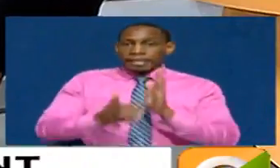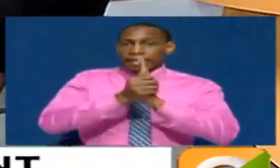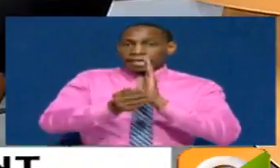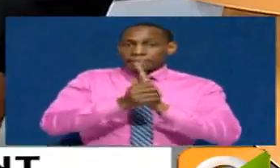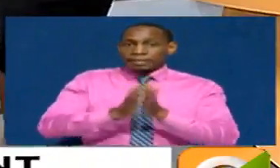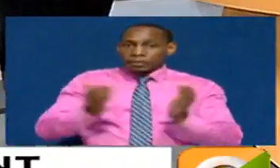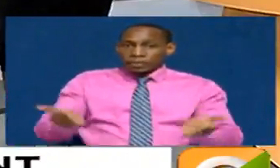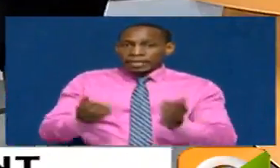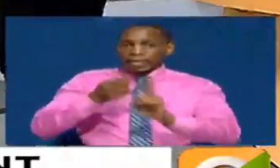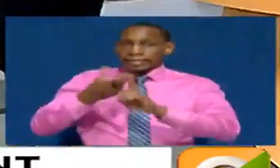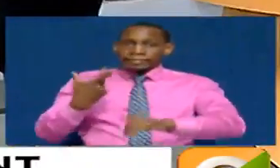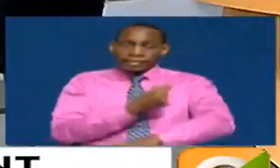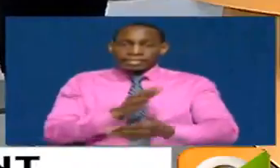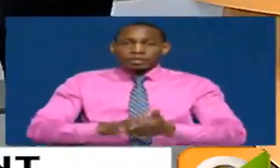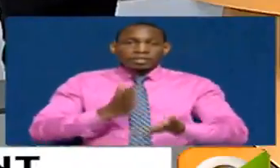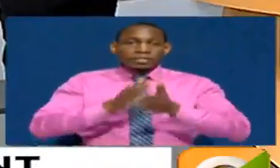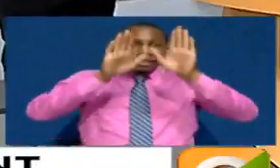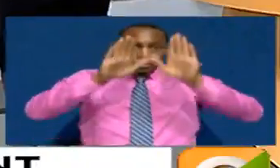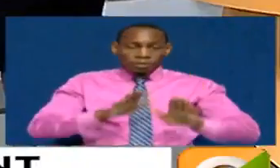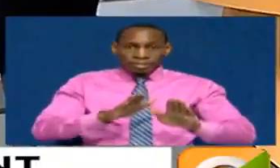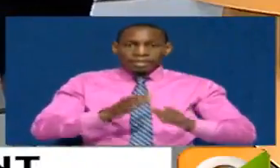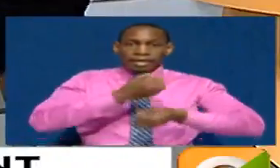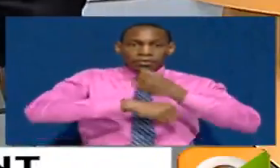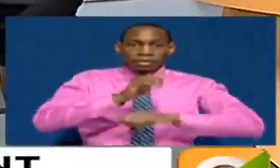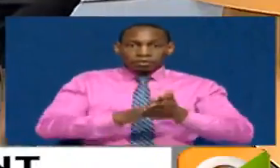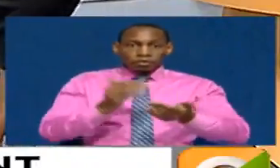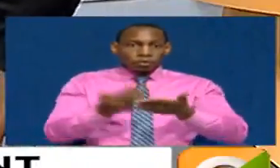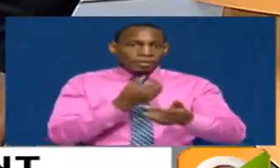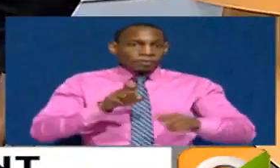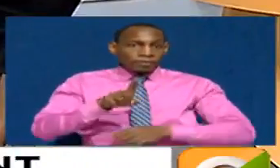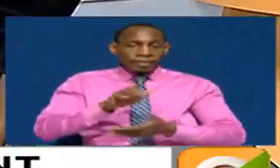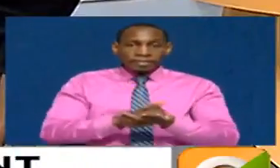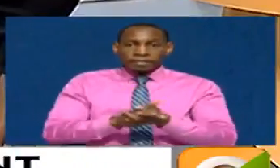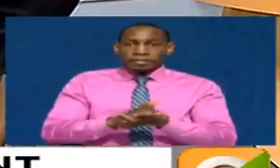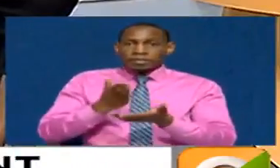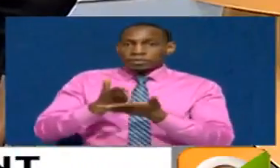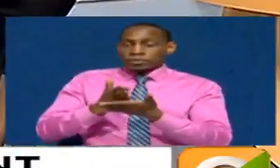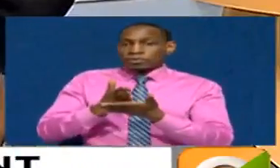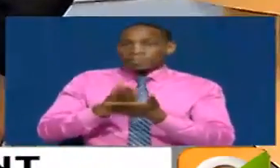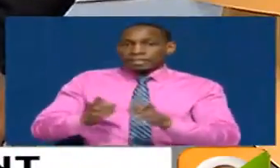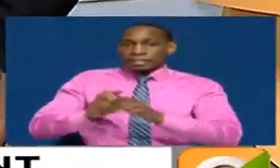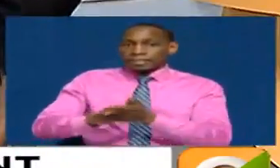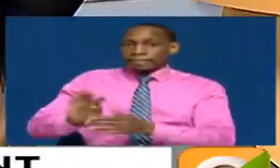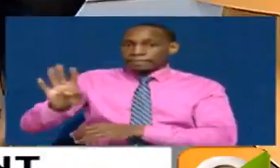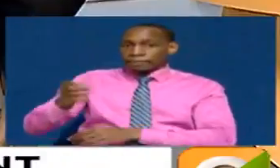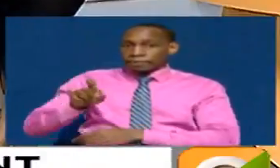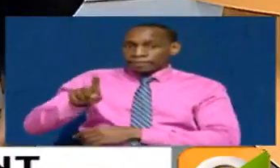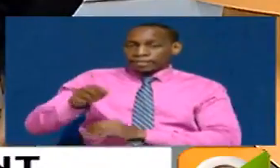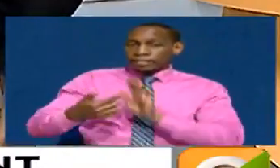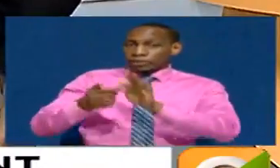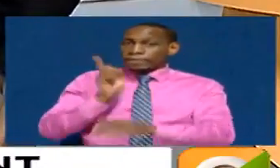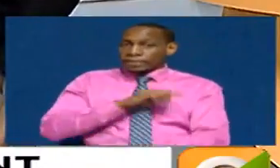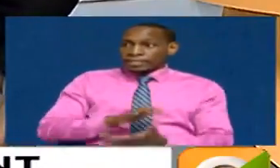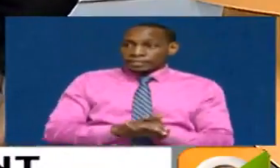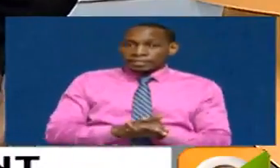Experts continue to urge vaccination as an important tool in the fight against the virus. A lower efficacy rate, even for the Delta variant, as is shown